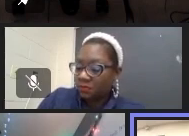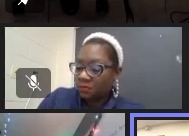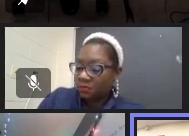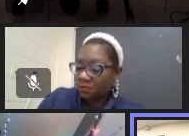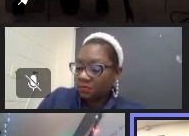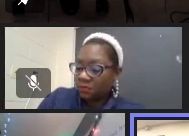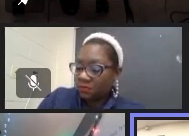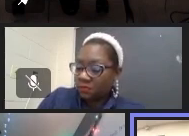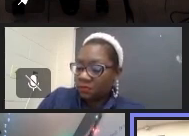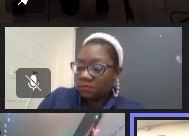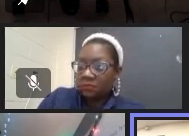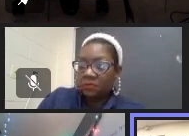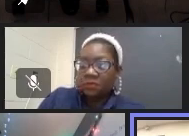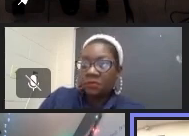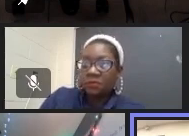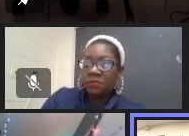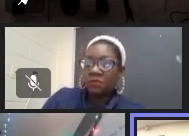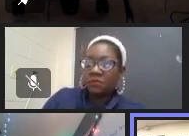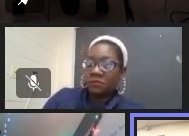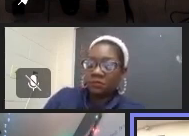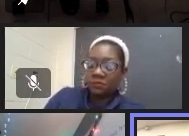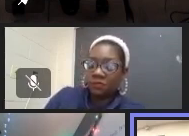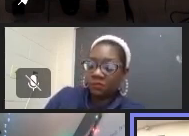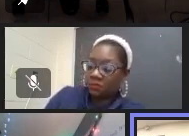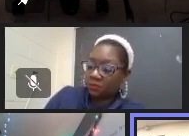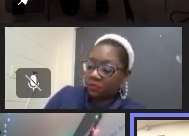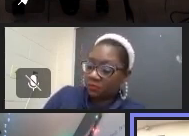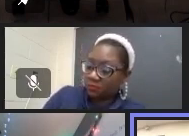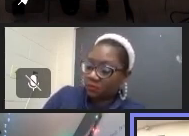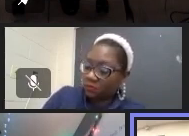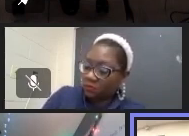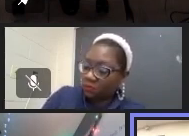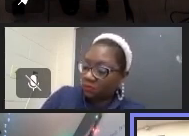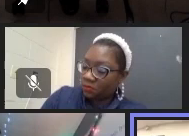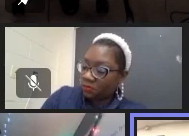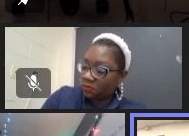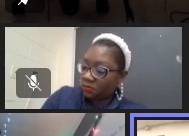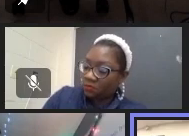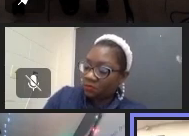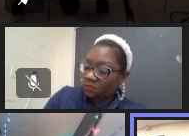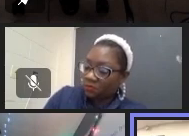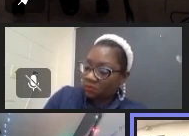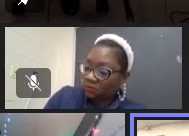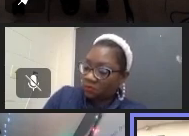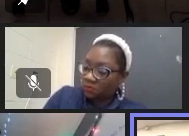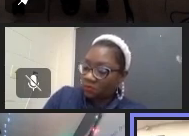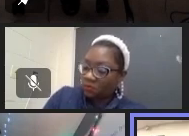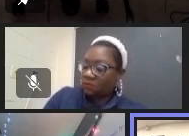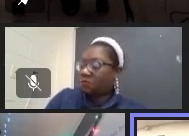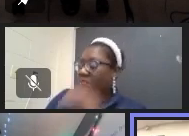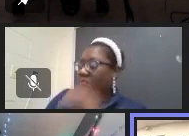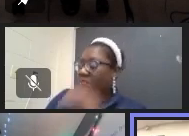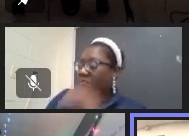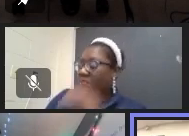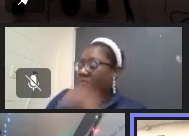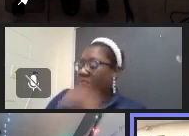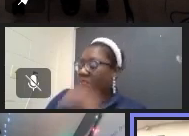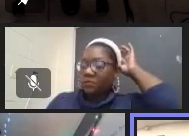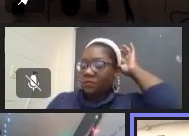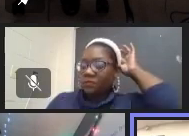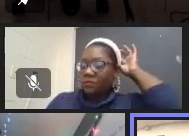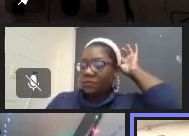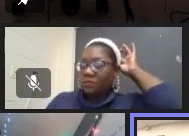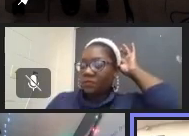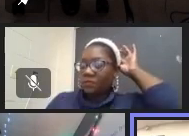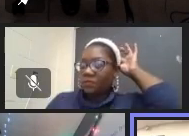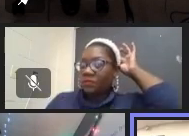or DACs, some of our more experienced ones that really are rock stars in data analysis. And they helped us quite a